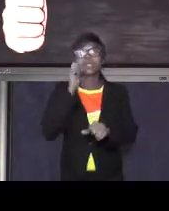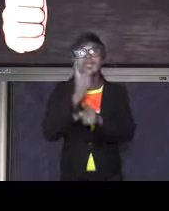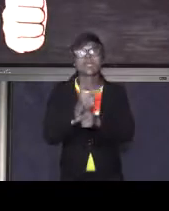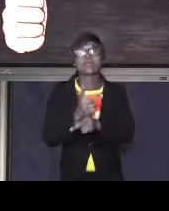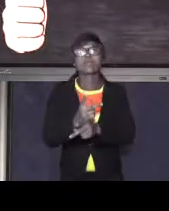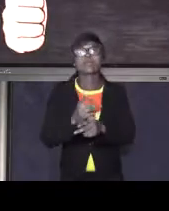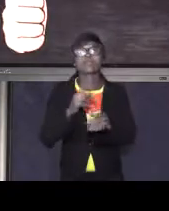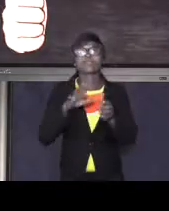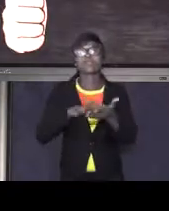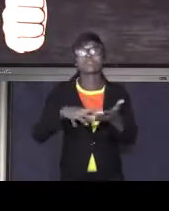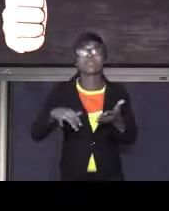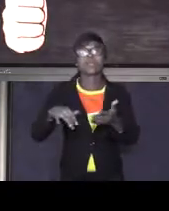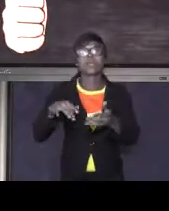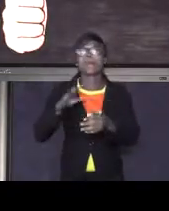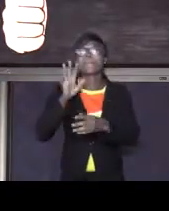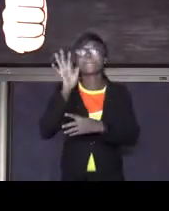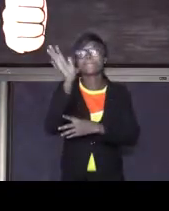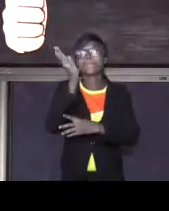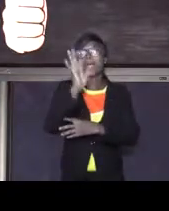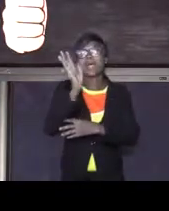says, keep on studying.